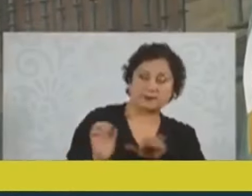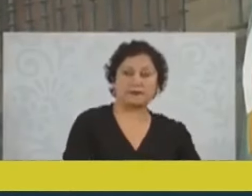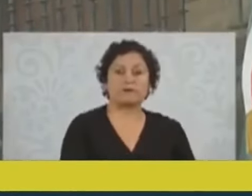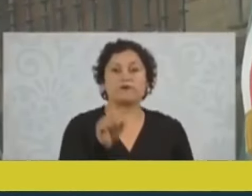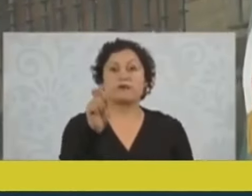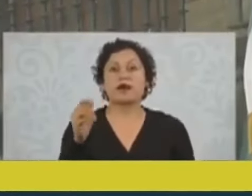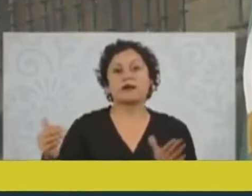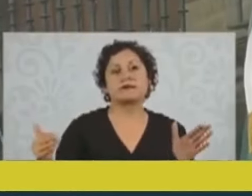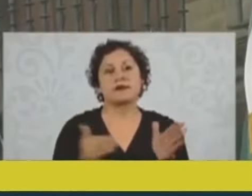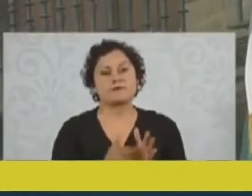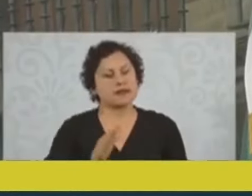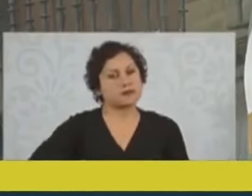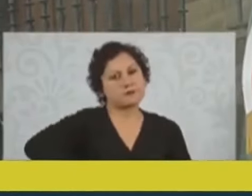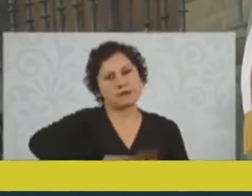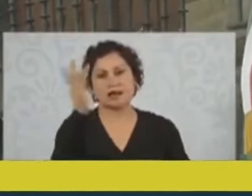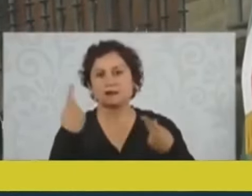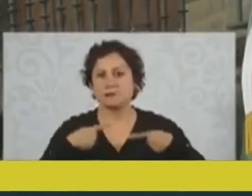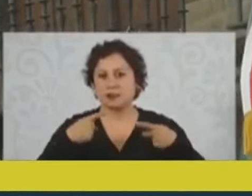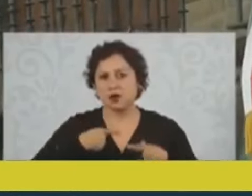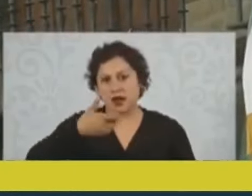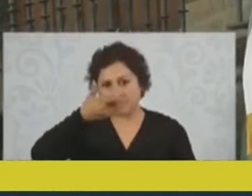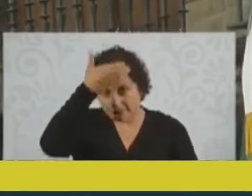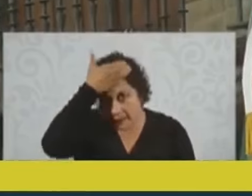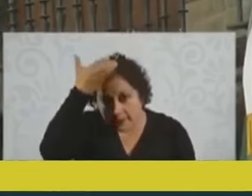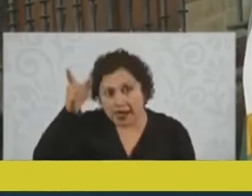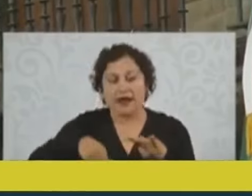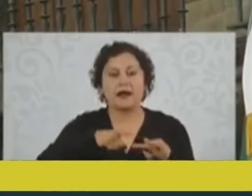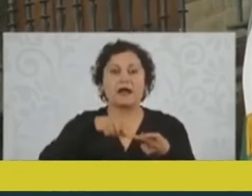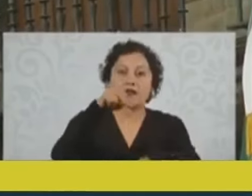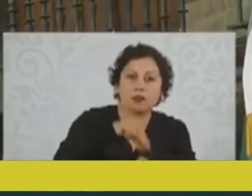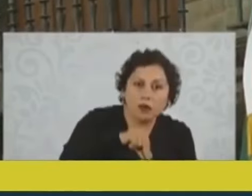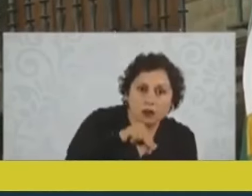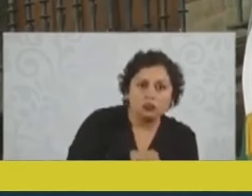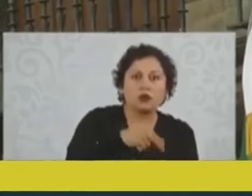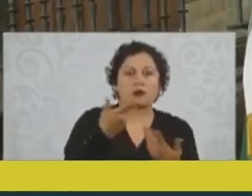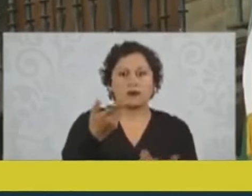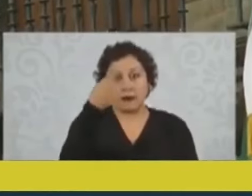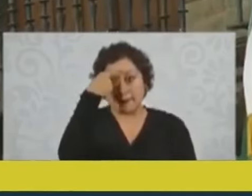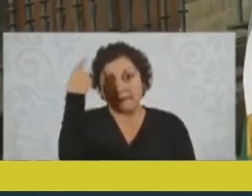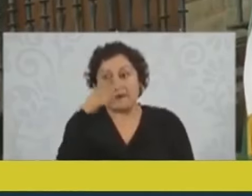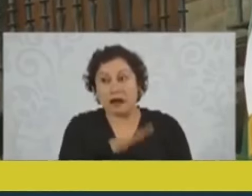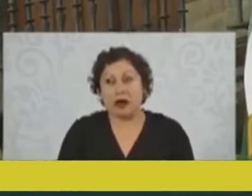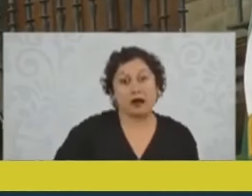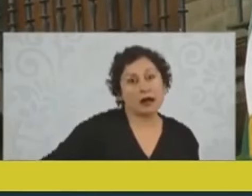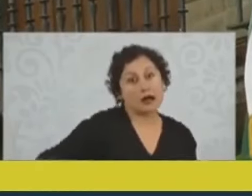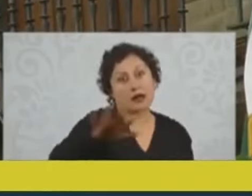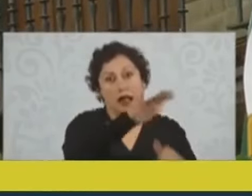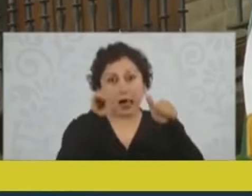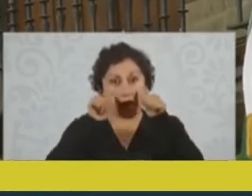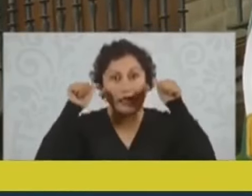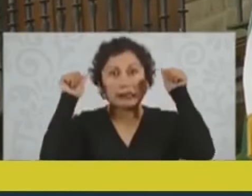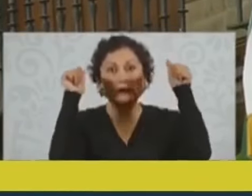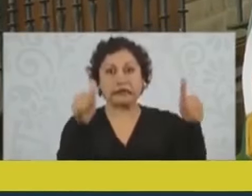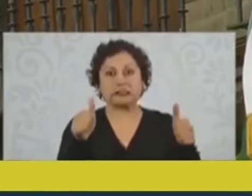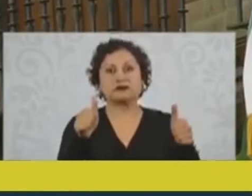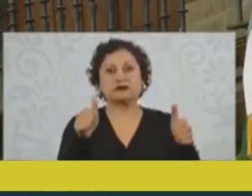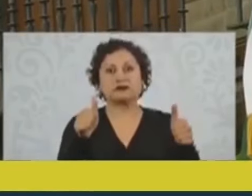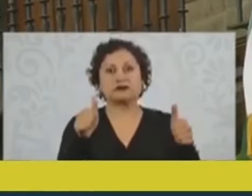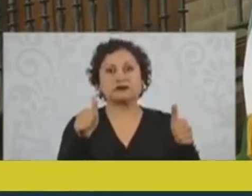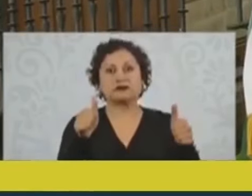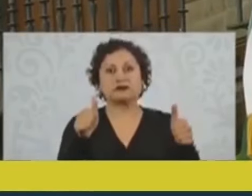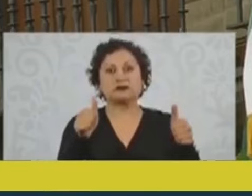we will hire more than 20,000 nurses and medical staff so to